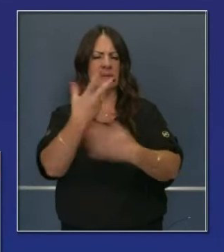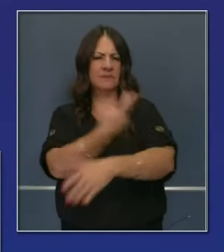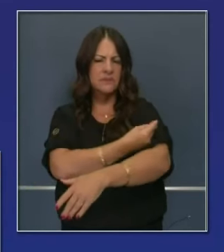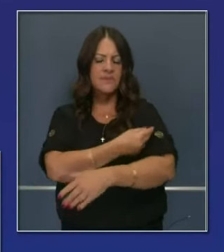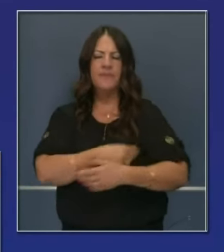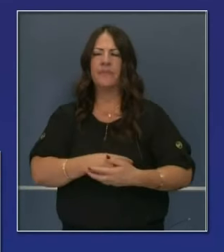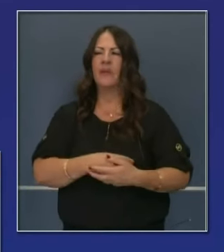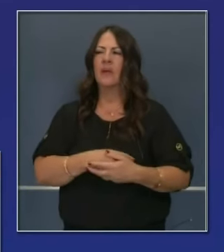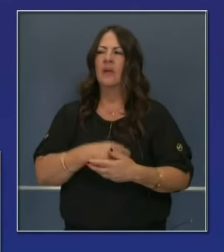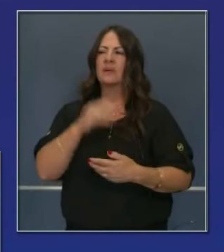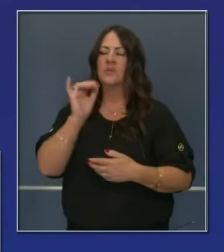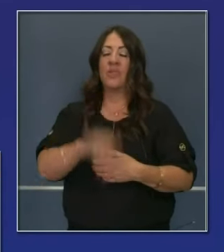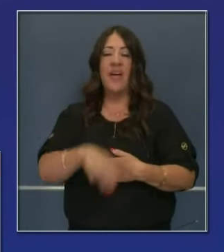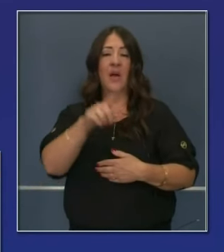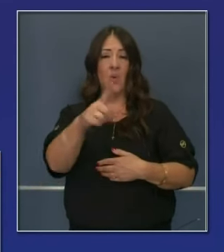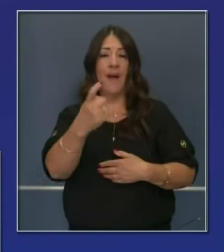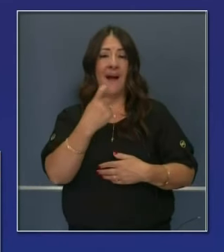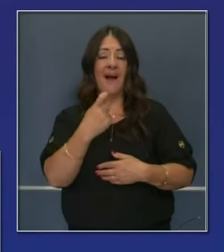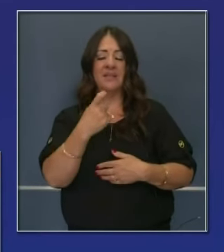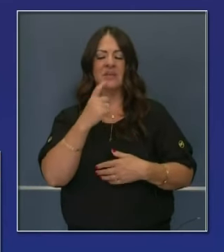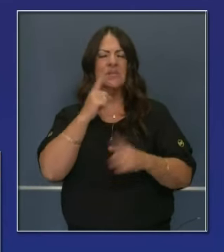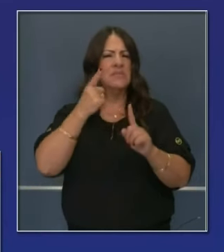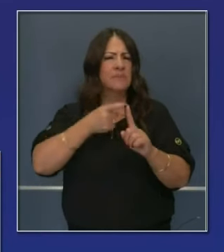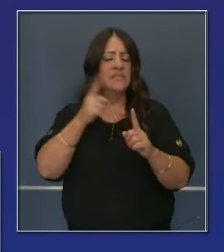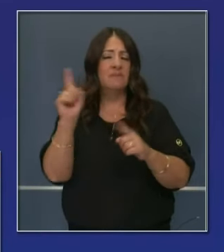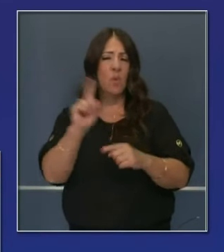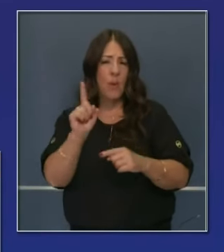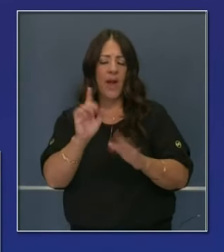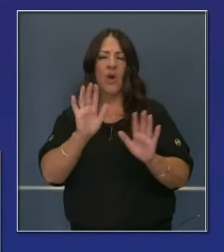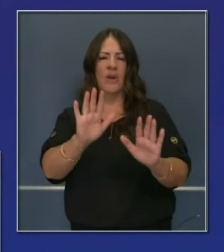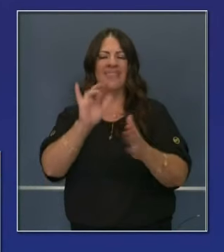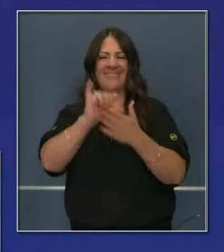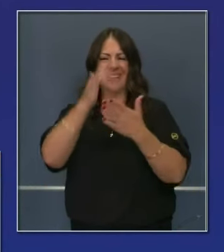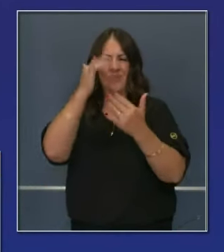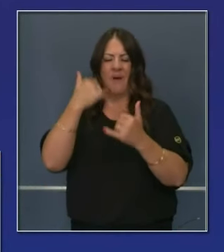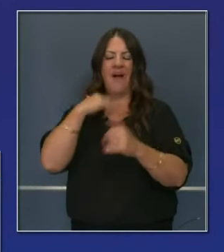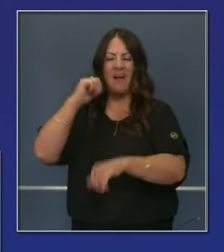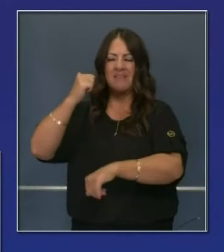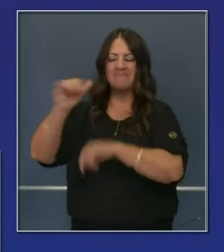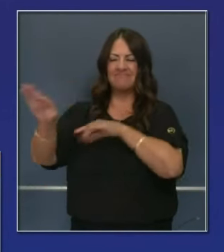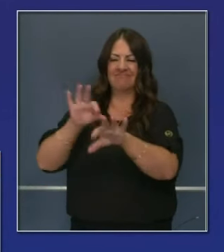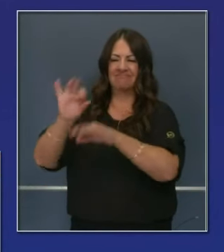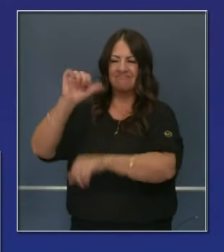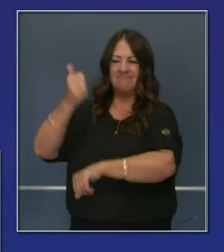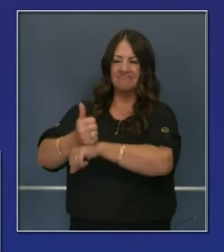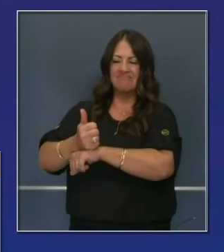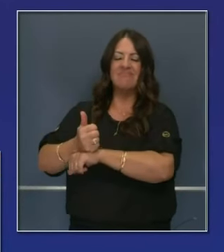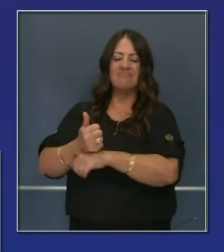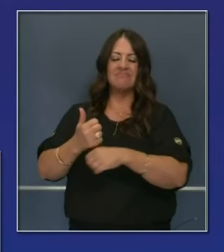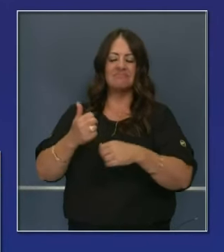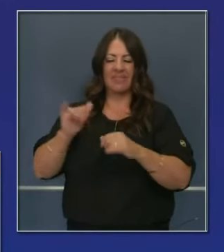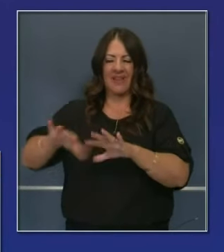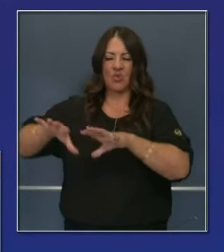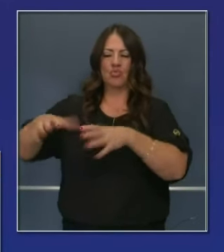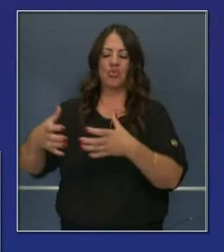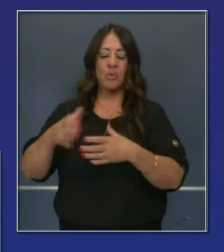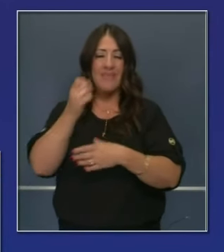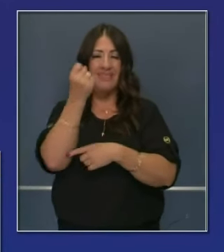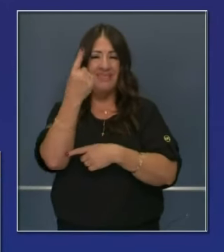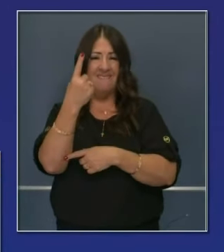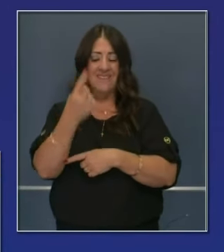The question that you pose, though, is a specific one, and that's exactly why we announced today